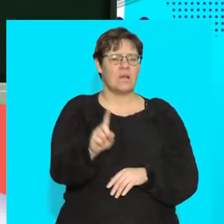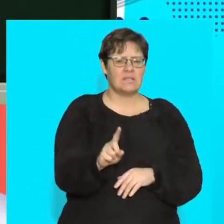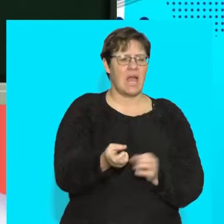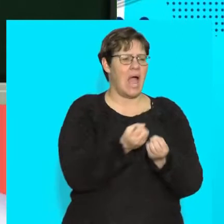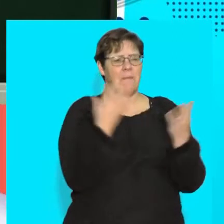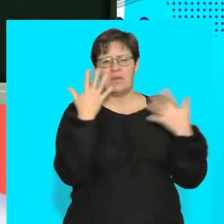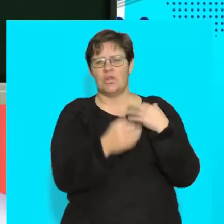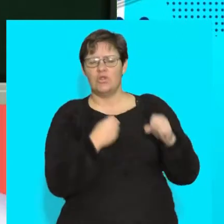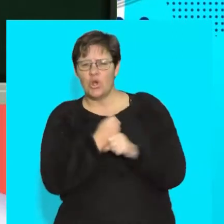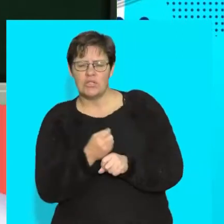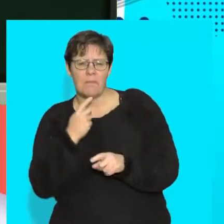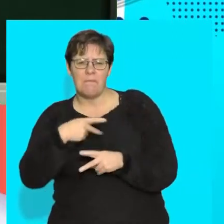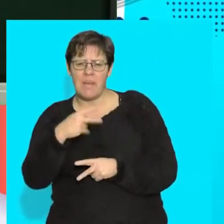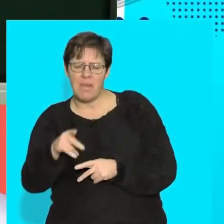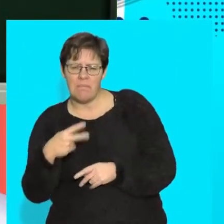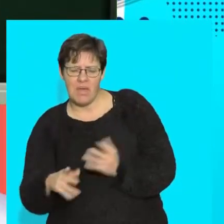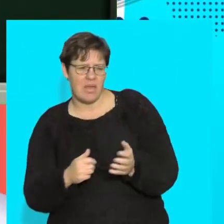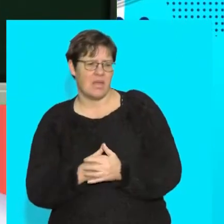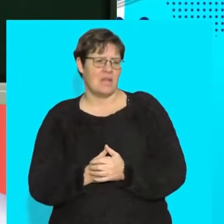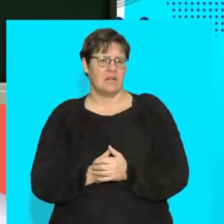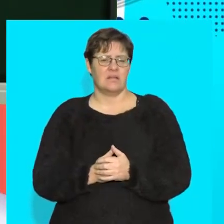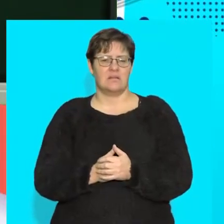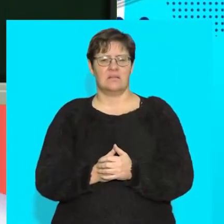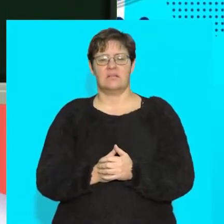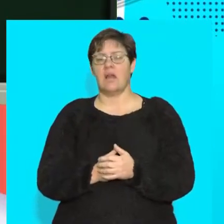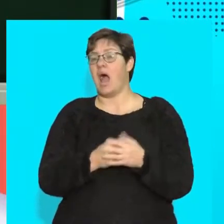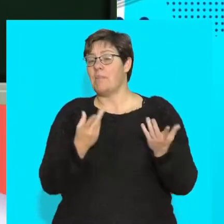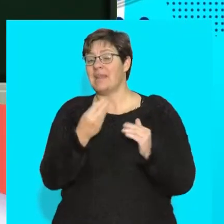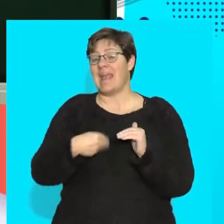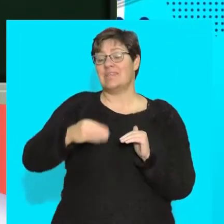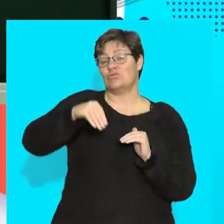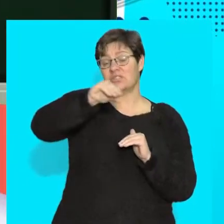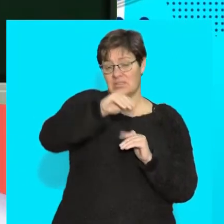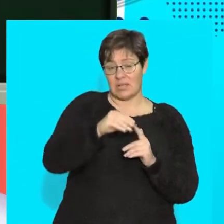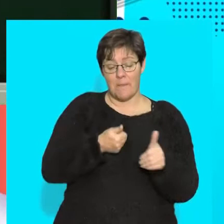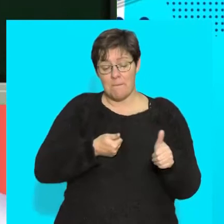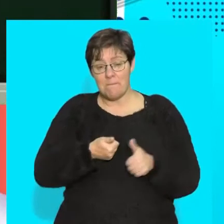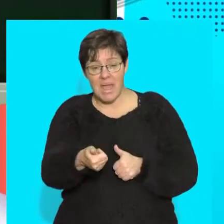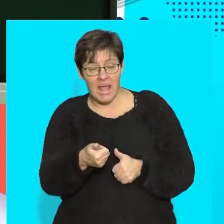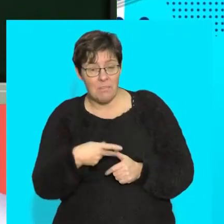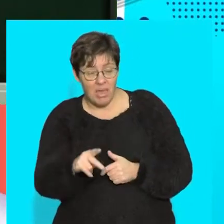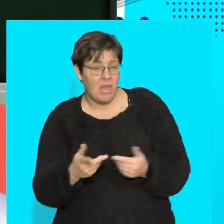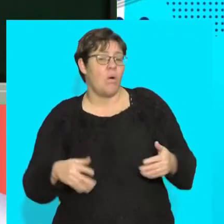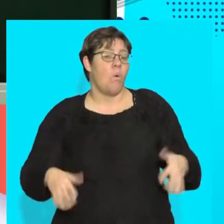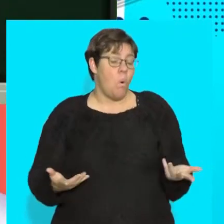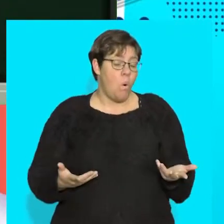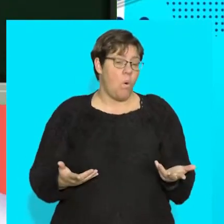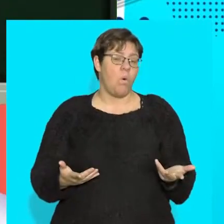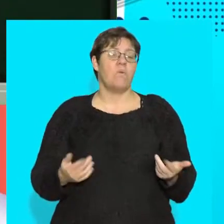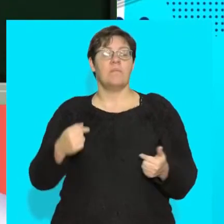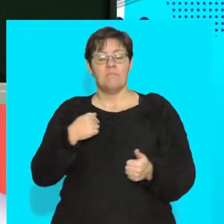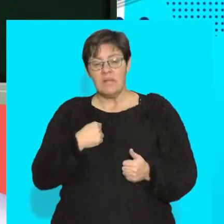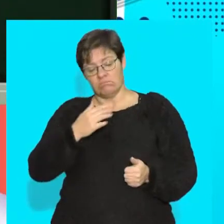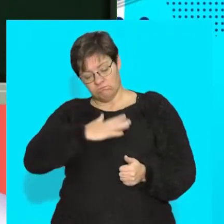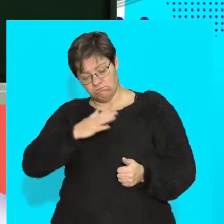the number of years you want to pay the loan, how much interest you want to pay back, or how